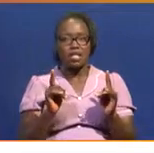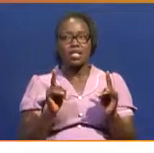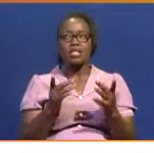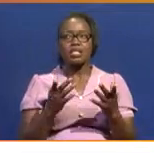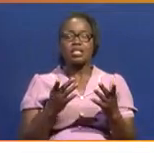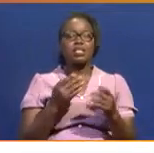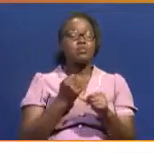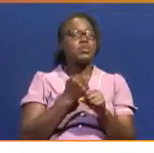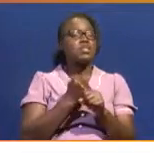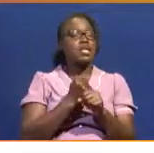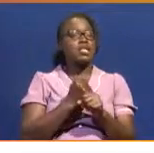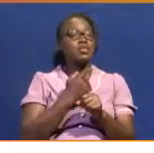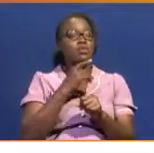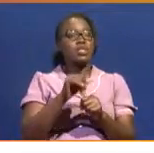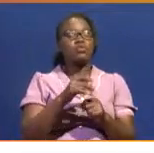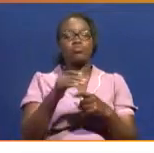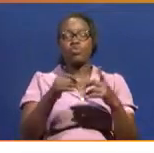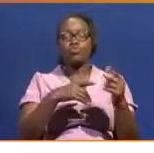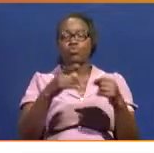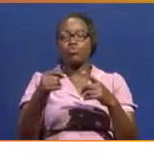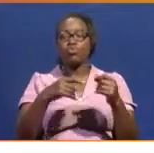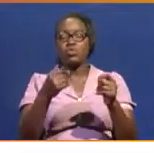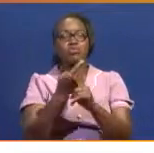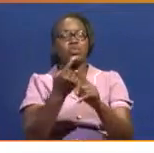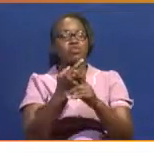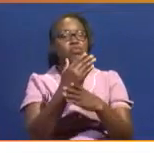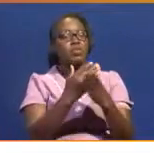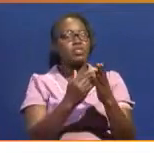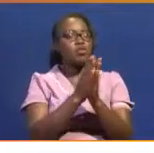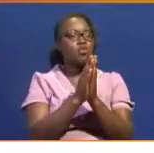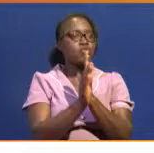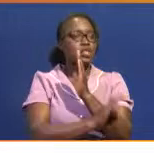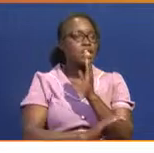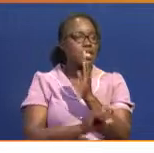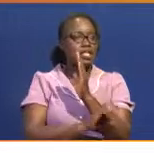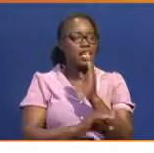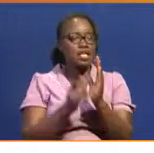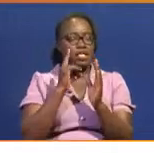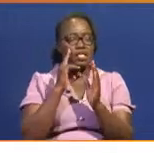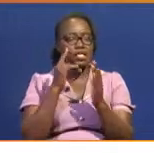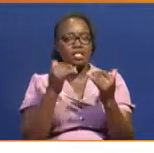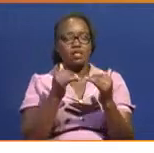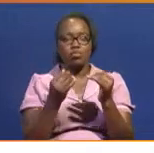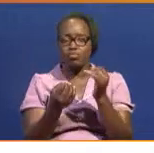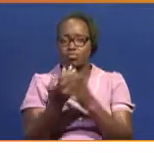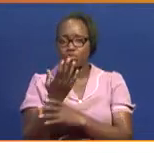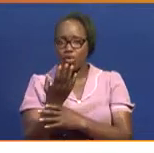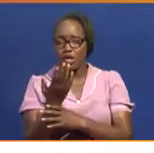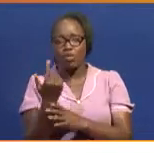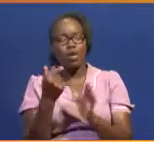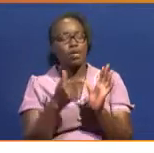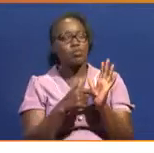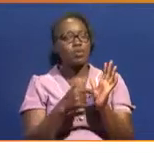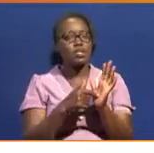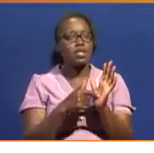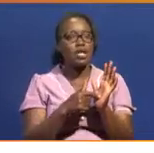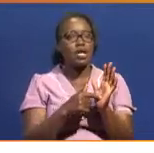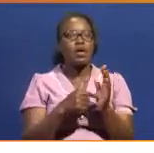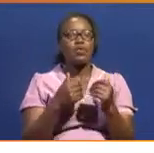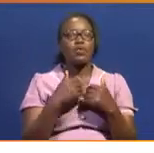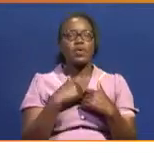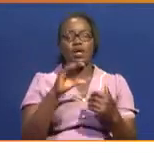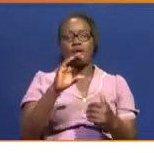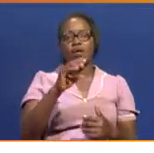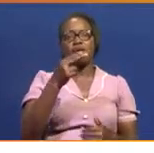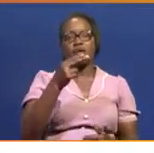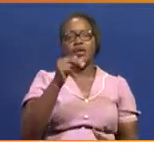done such that we can go out to different parts of the country and see the sport grow? We know at one point Changawa and